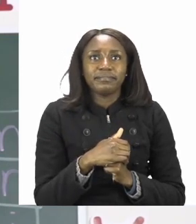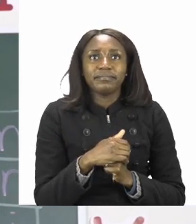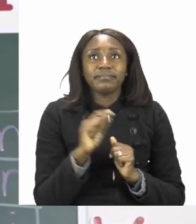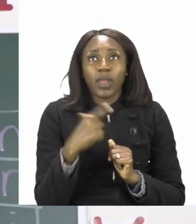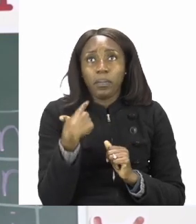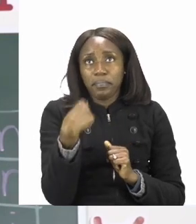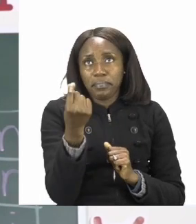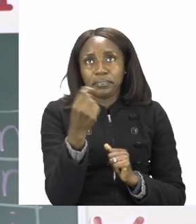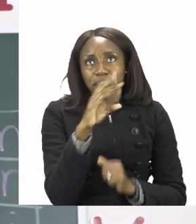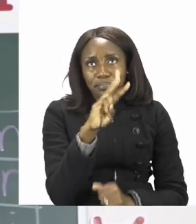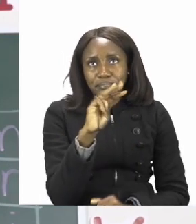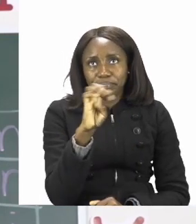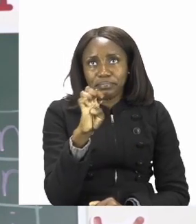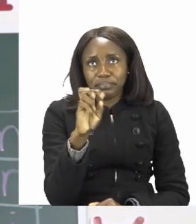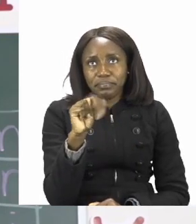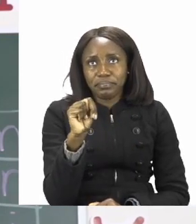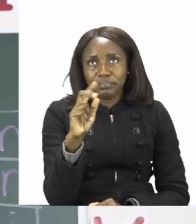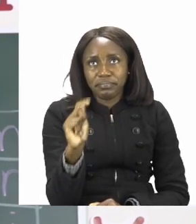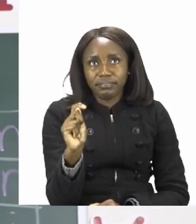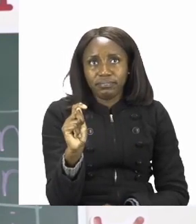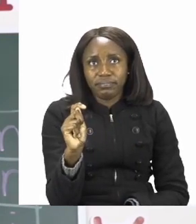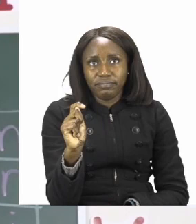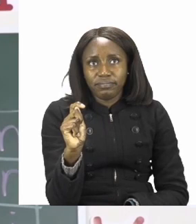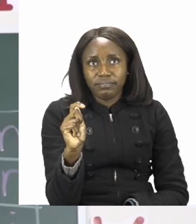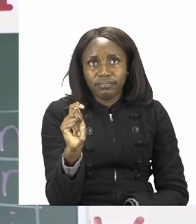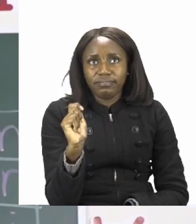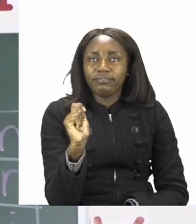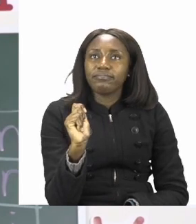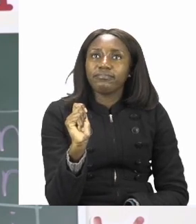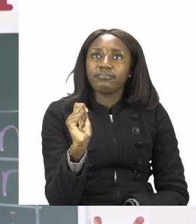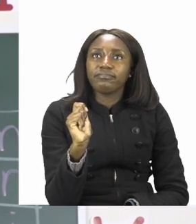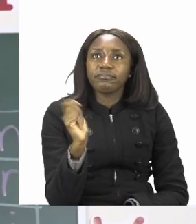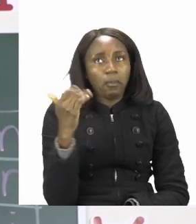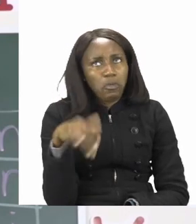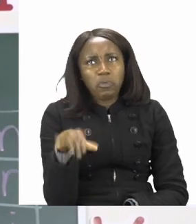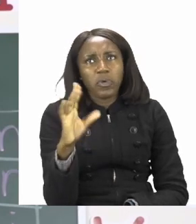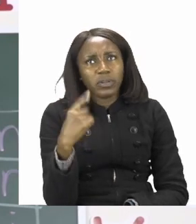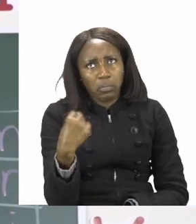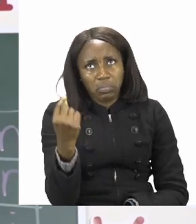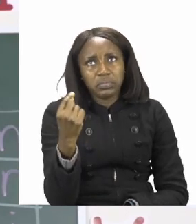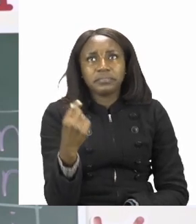word went, starting with our W.